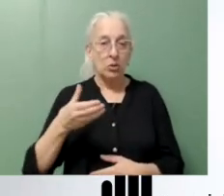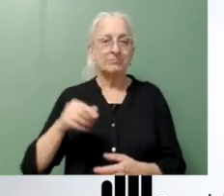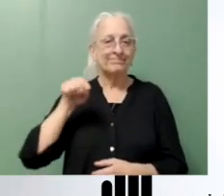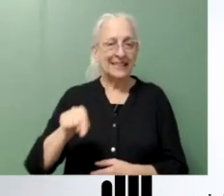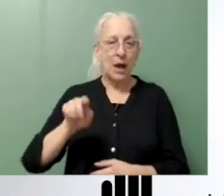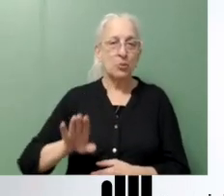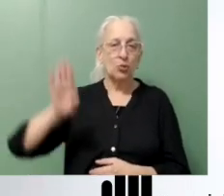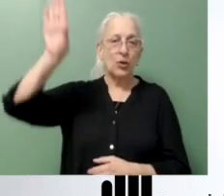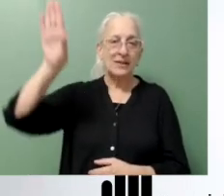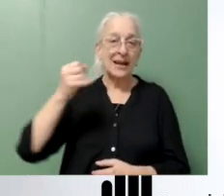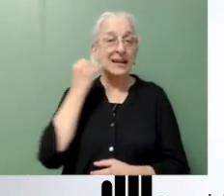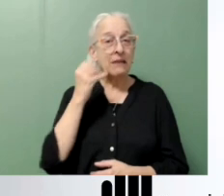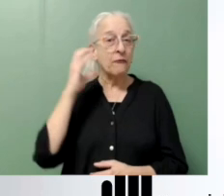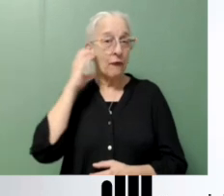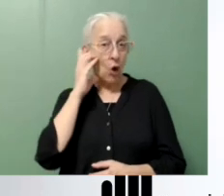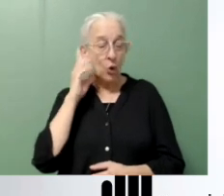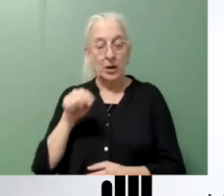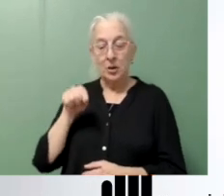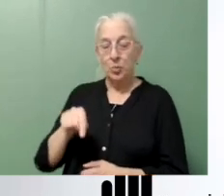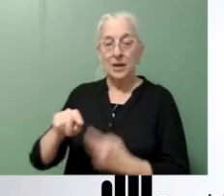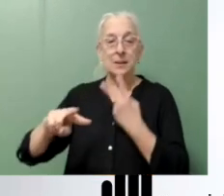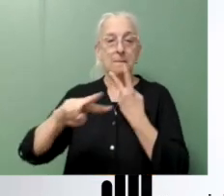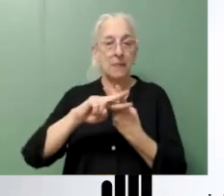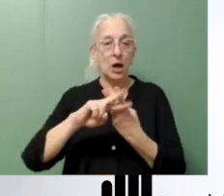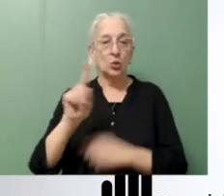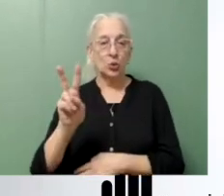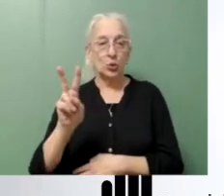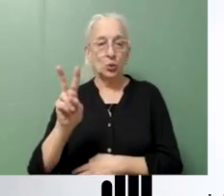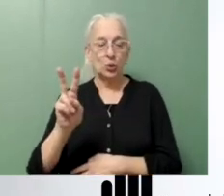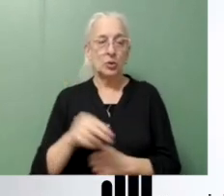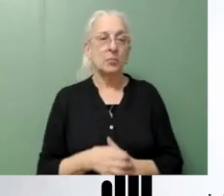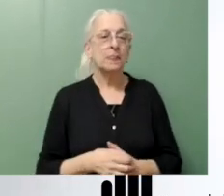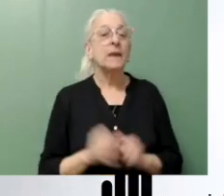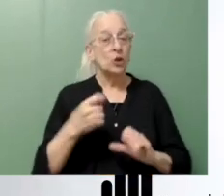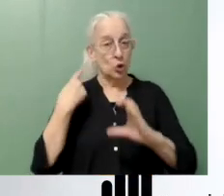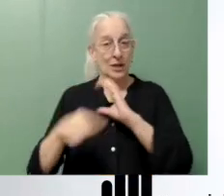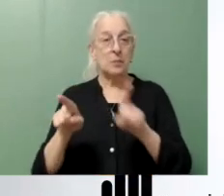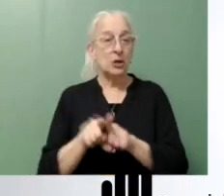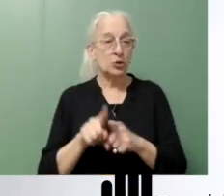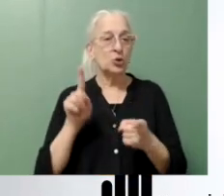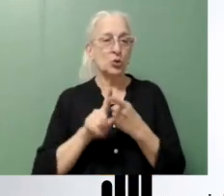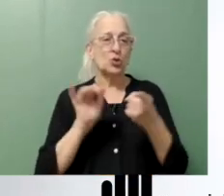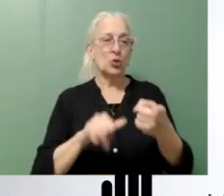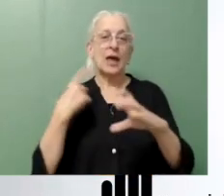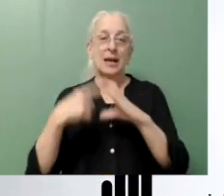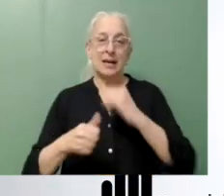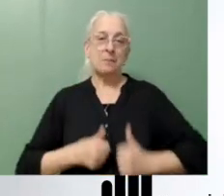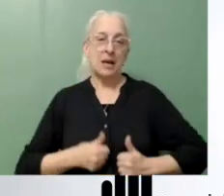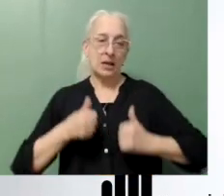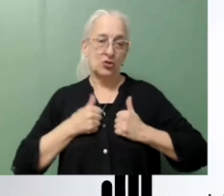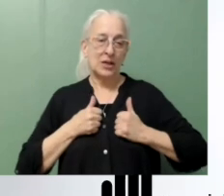tab, and by phone, press #2 to raise your hand. You may also email questions to the Clean Transportation Incentives